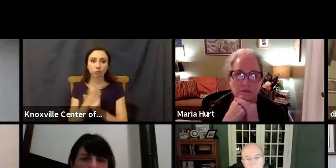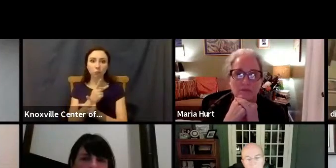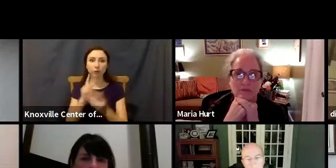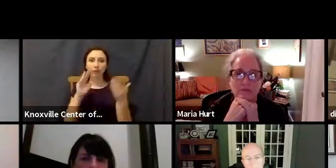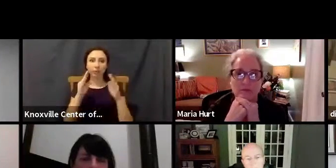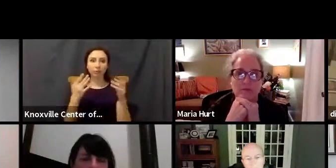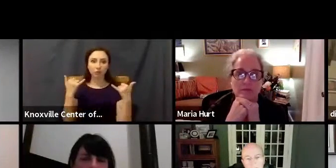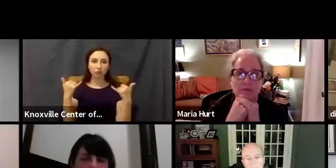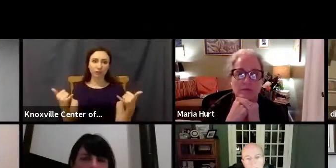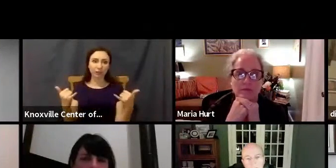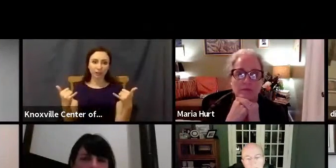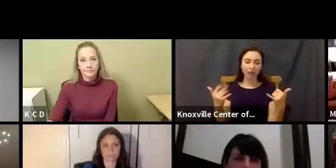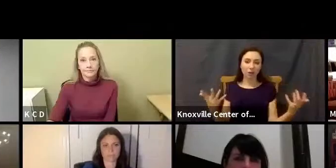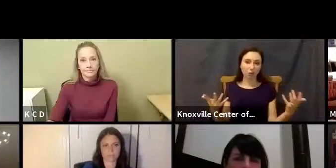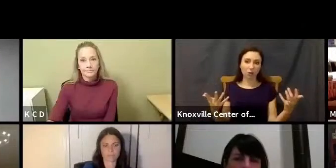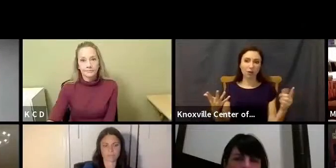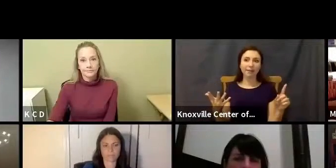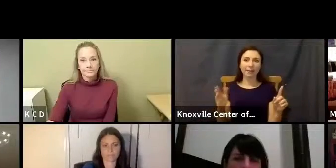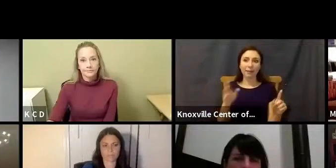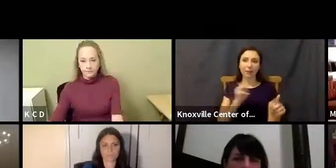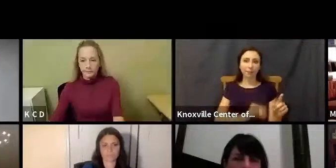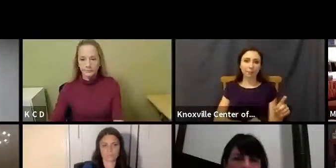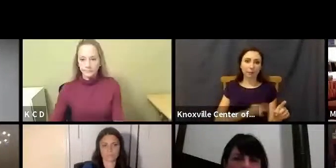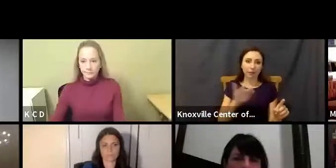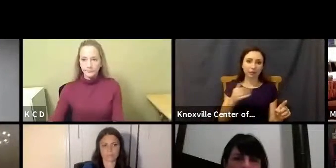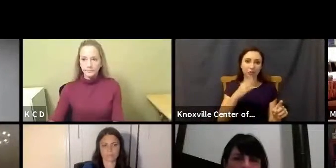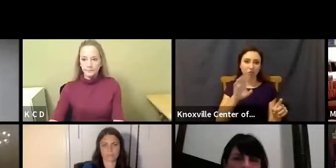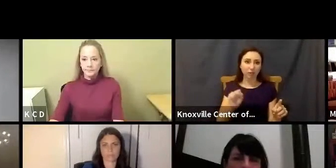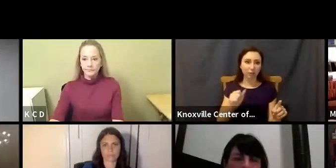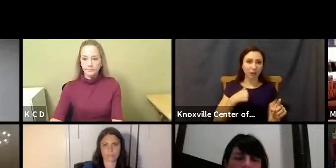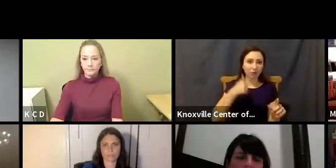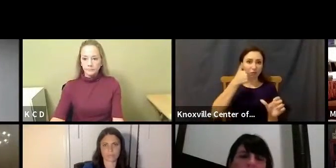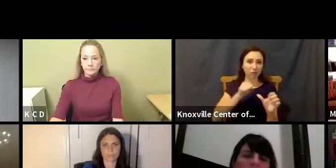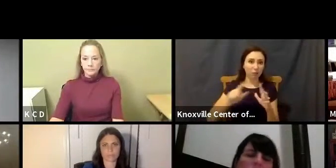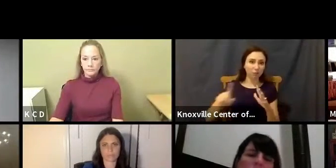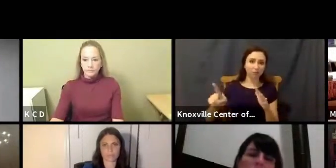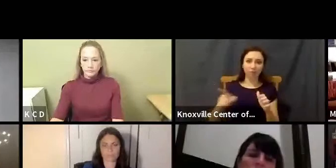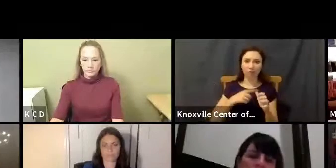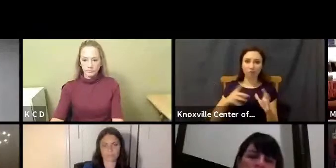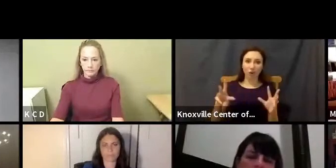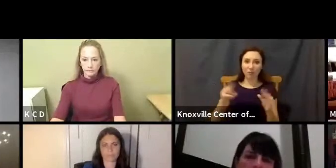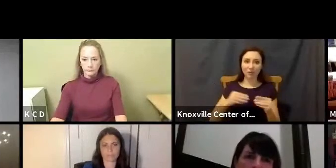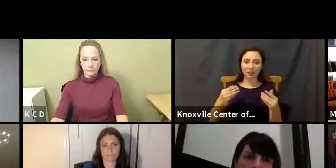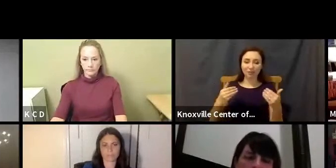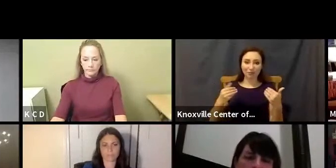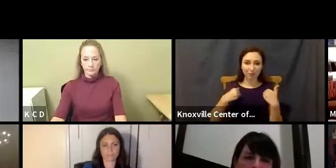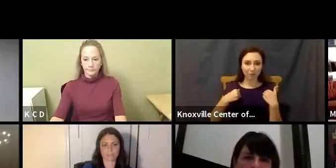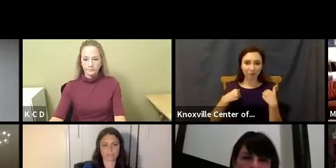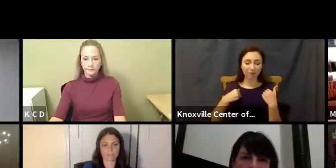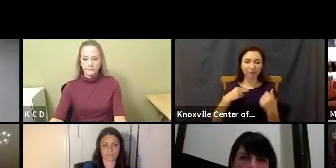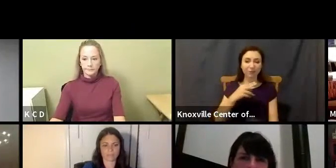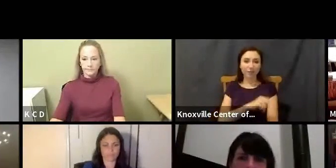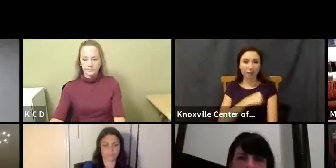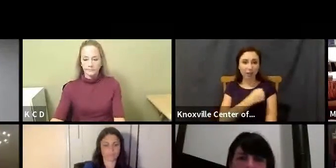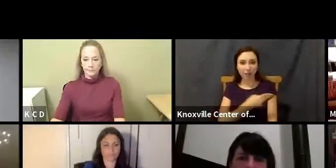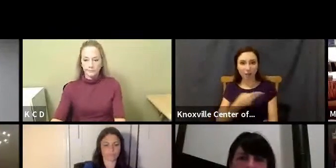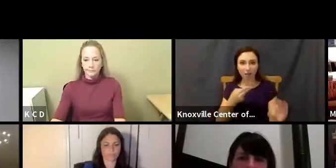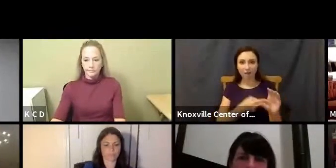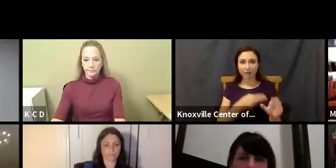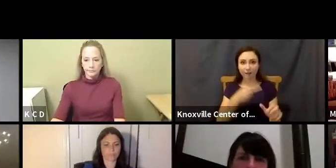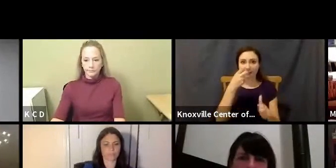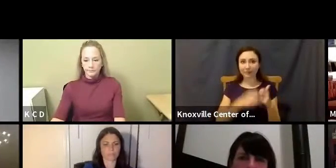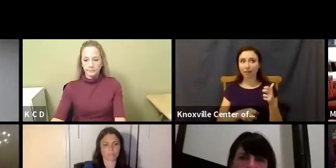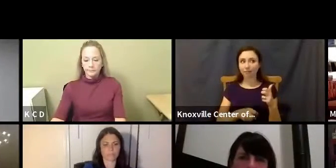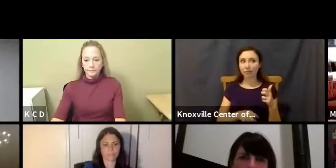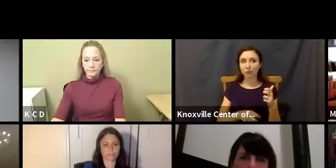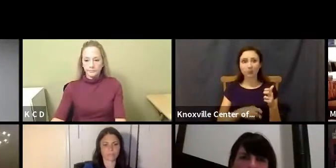now. And Mayor Jacobs, even from the beginning, I remember one of the first meetings that hospitalizations they're harder to refute